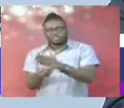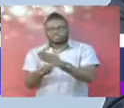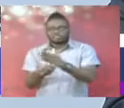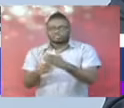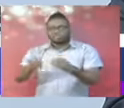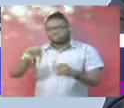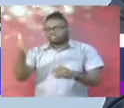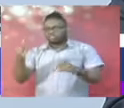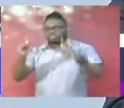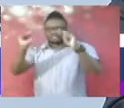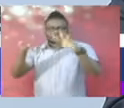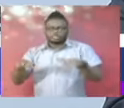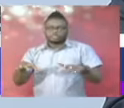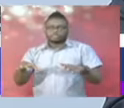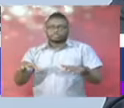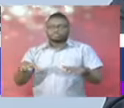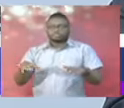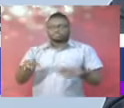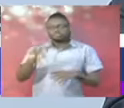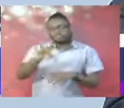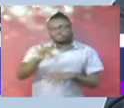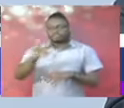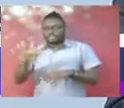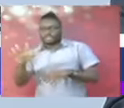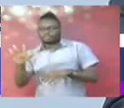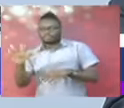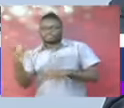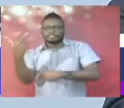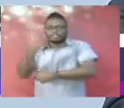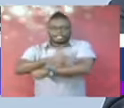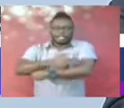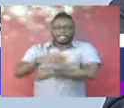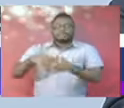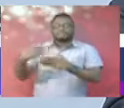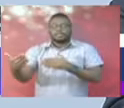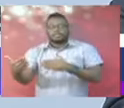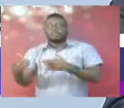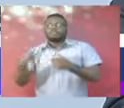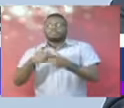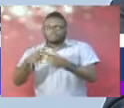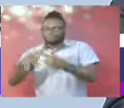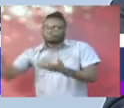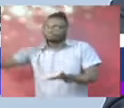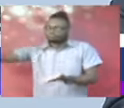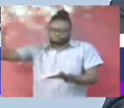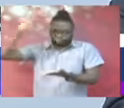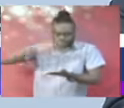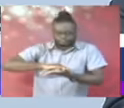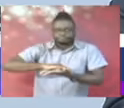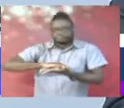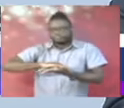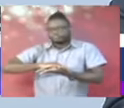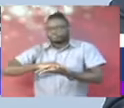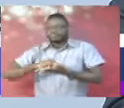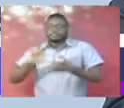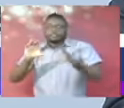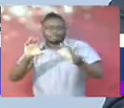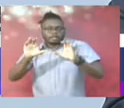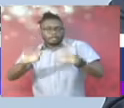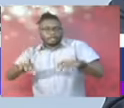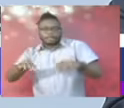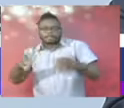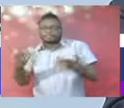and 5 upon entry into the country. The reason being those persons in general can't be vaccinated, and they pose a greater